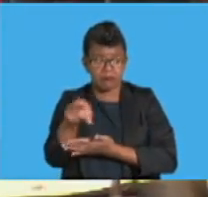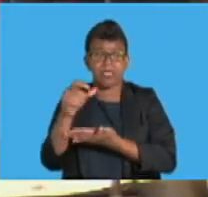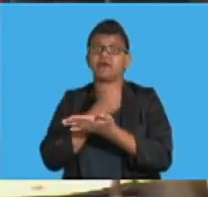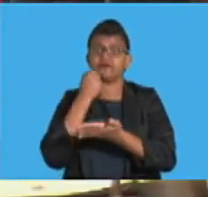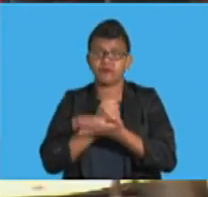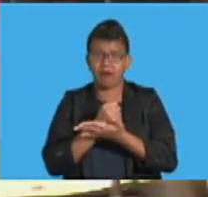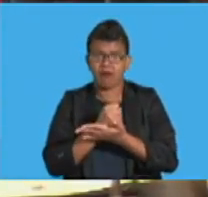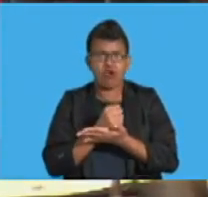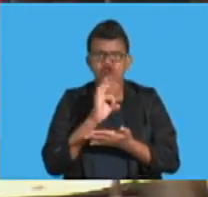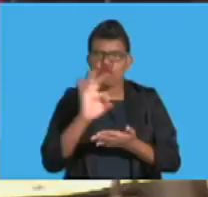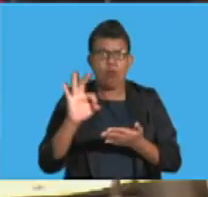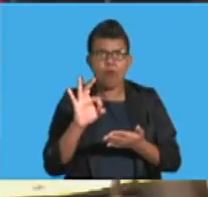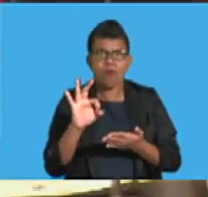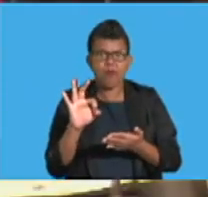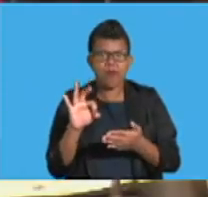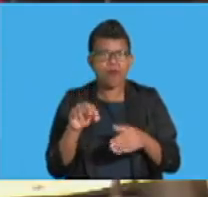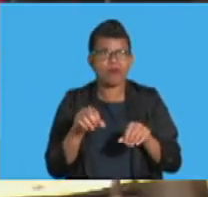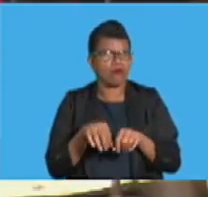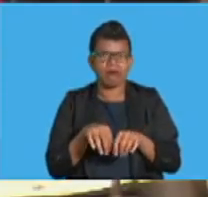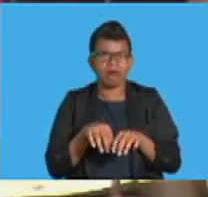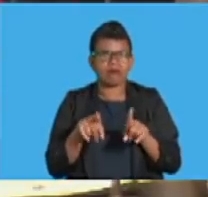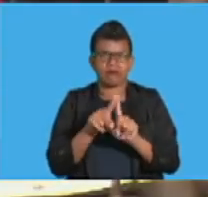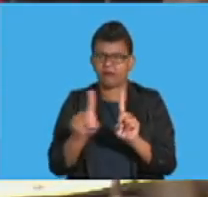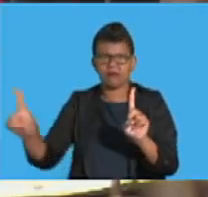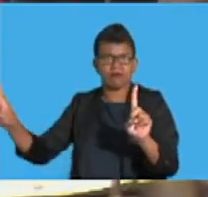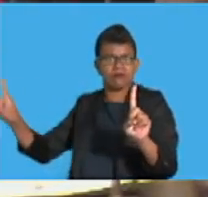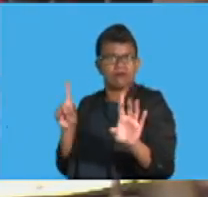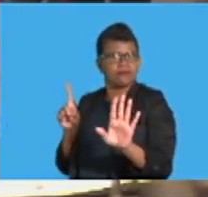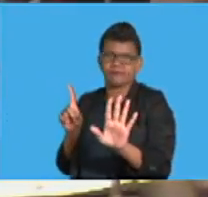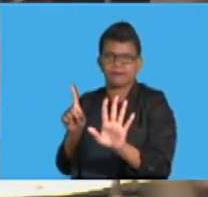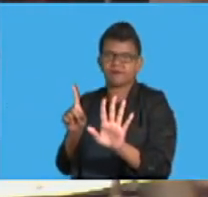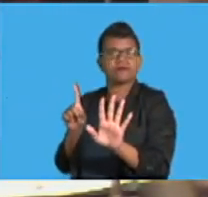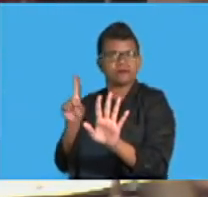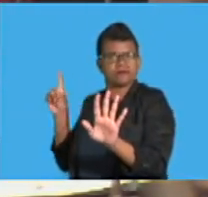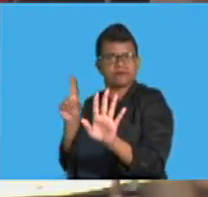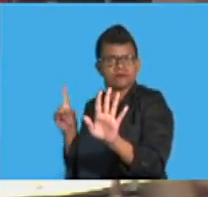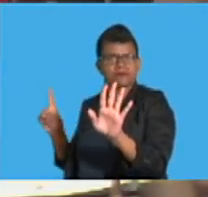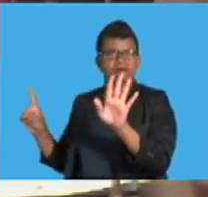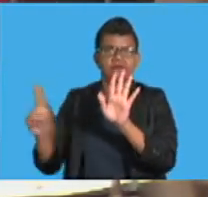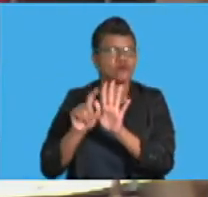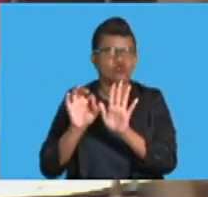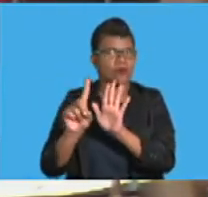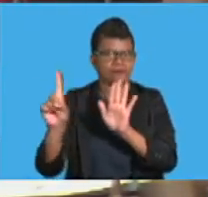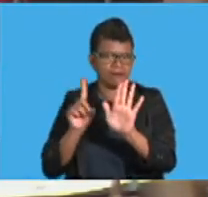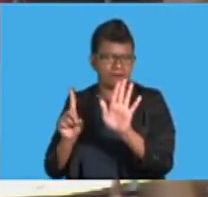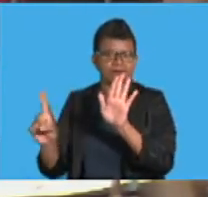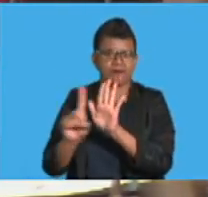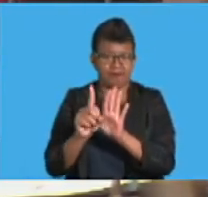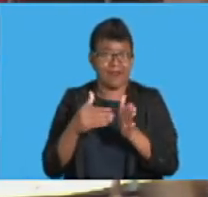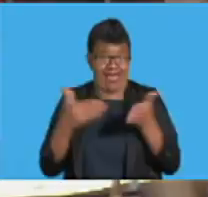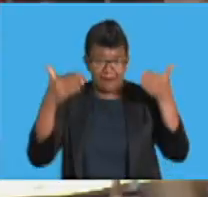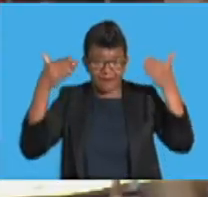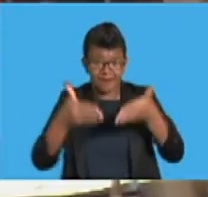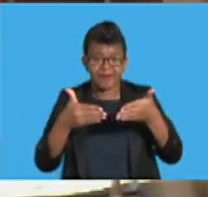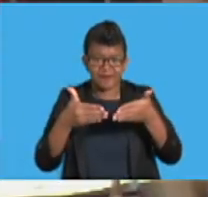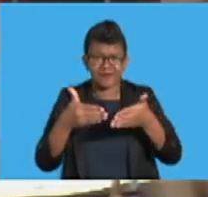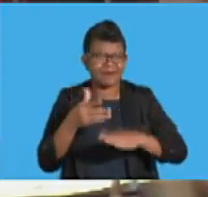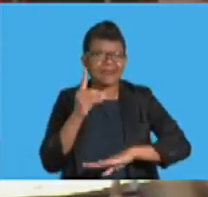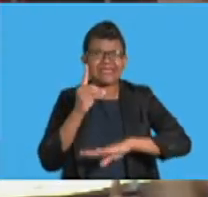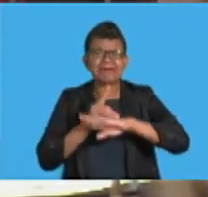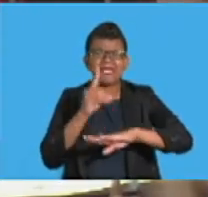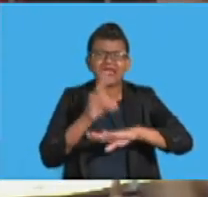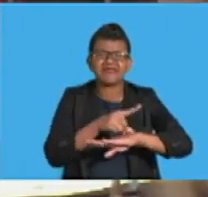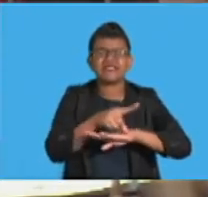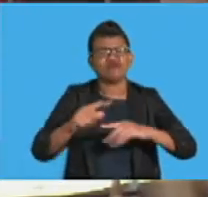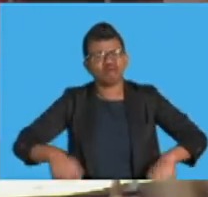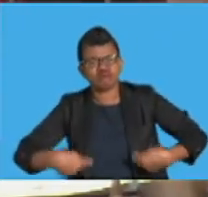anyone behind. Therefore, we will pay particular attention to schools for our students with special needs, and most importantly, place particular